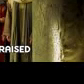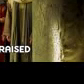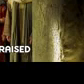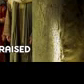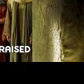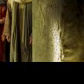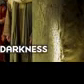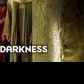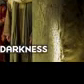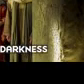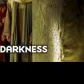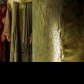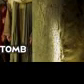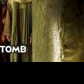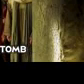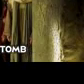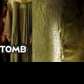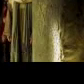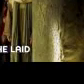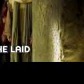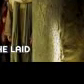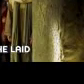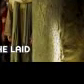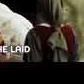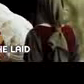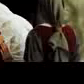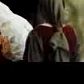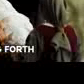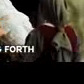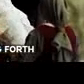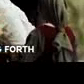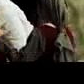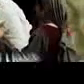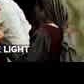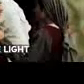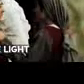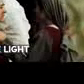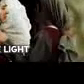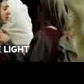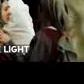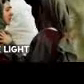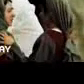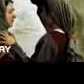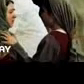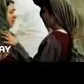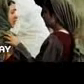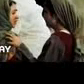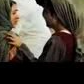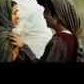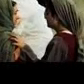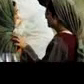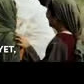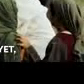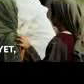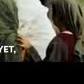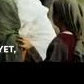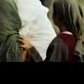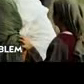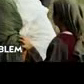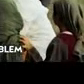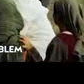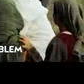Out of the grave he was raised, out of the darkness of the tomb where he laid, stepping forth into the light of